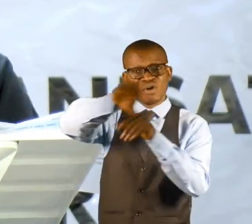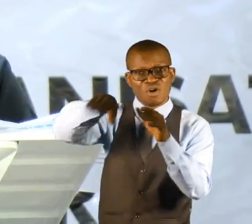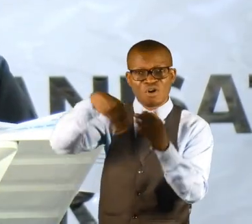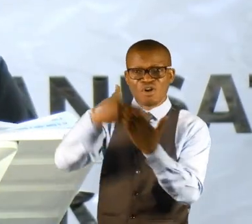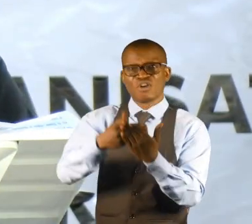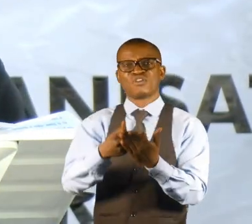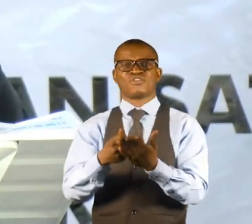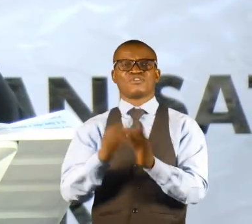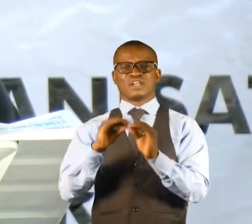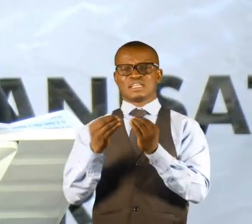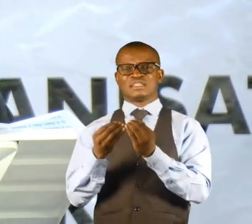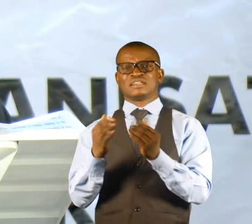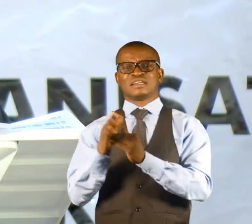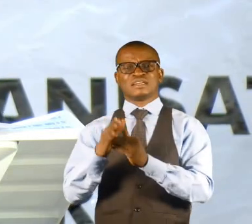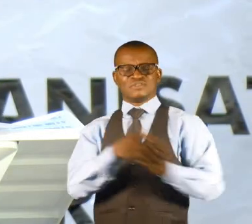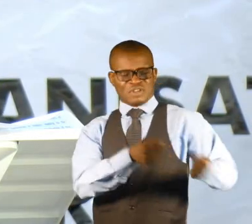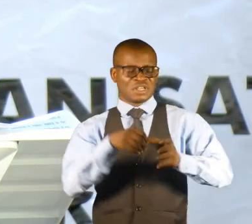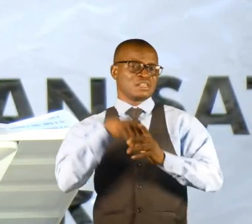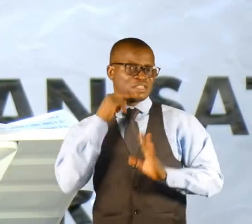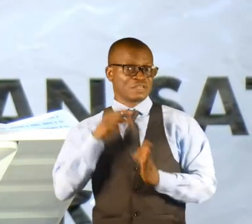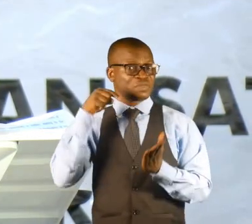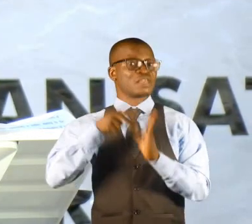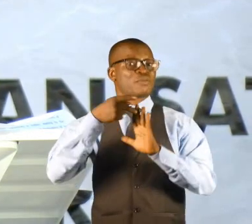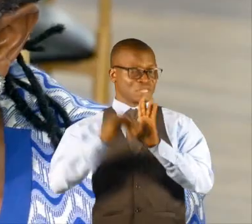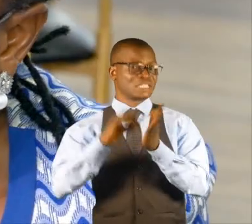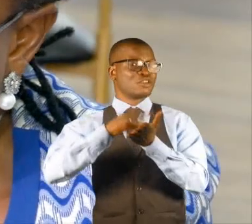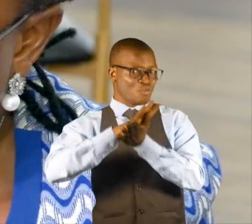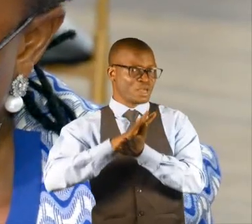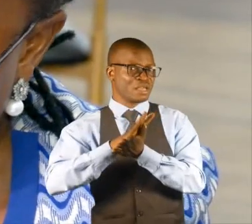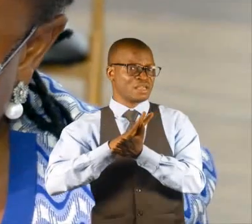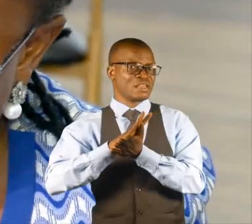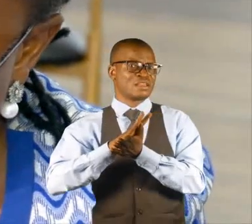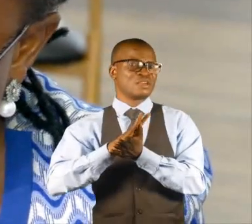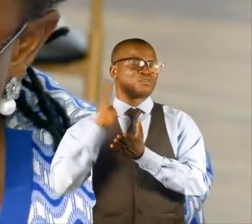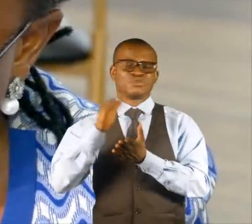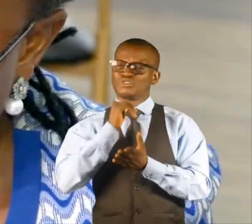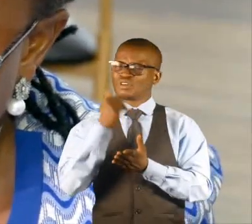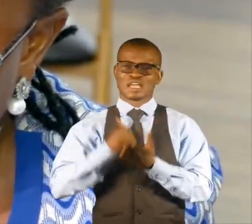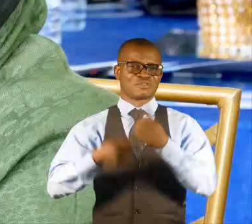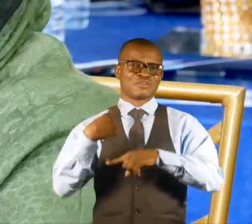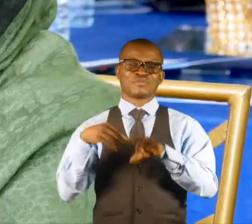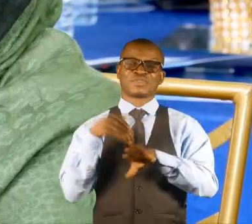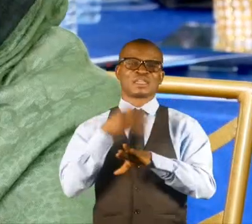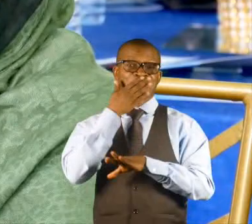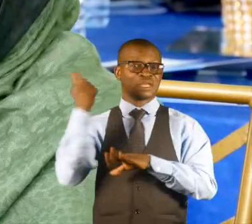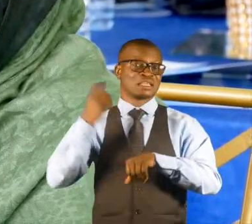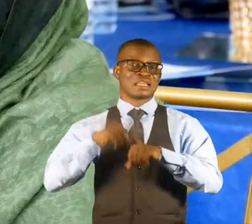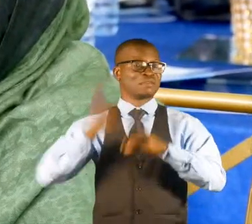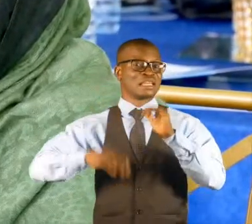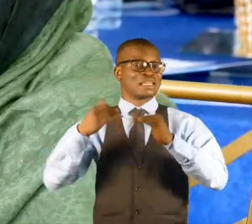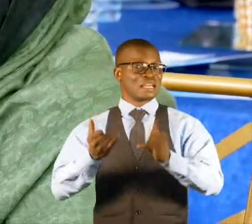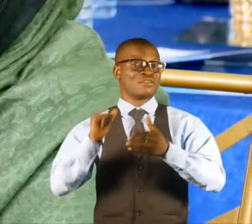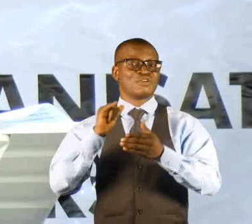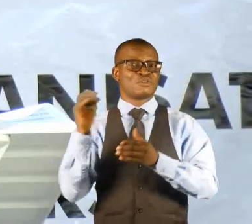of all anti-trafficking interventions in Nigeria. This policy document could not have come at a better time